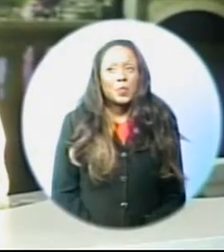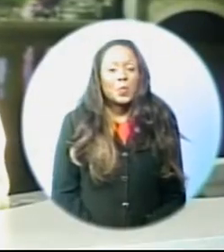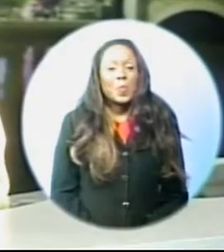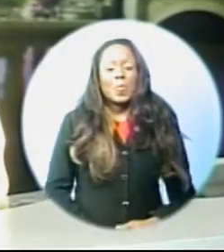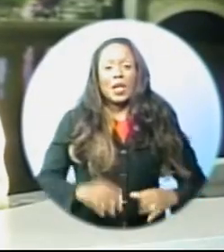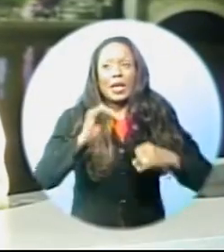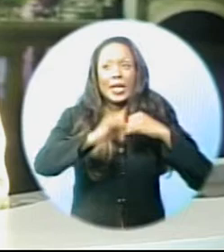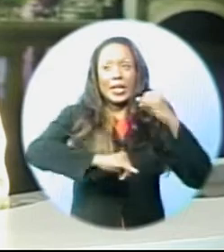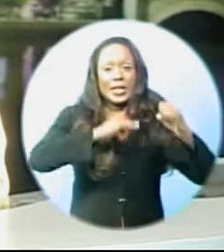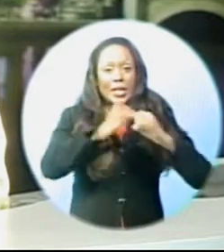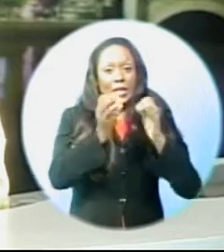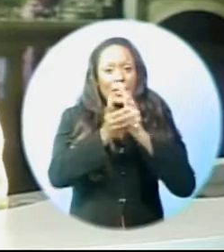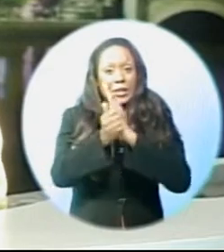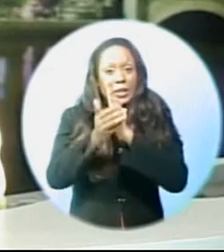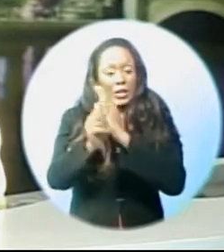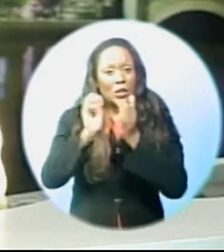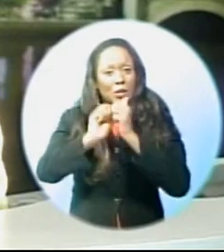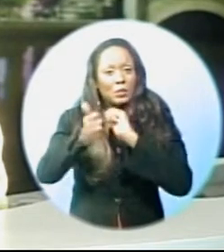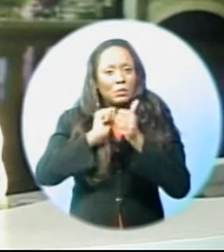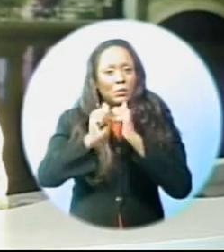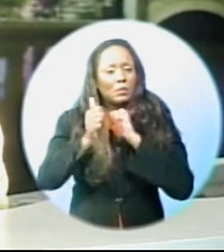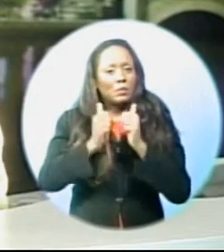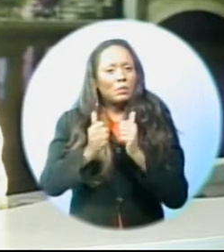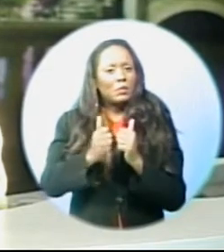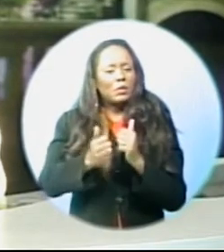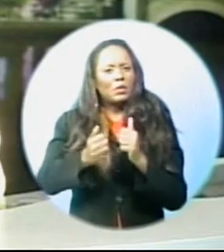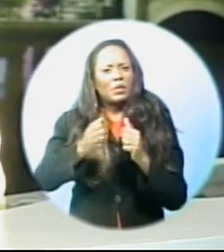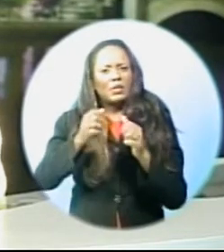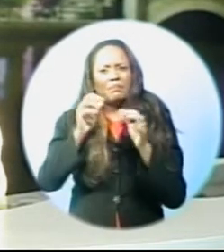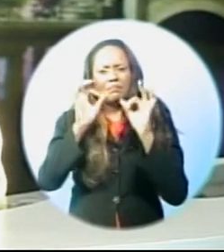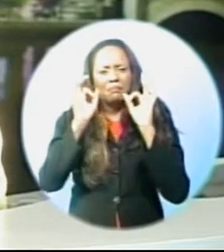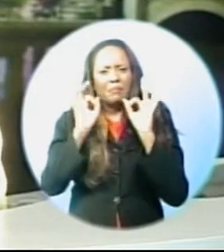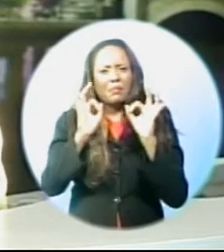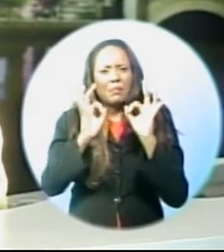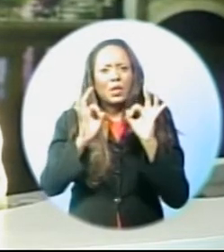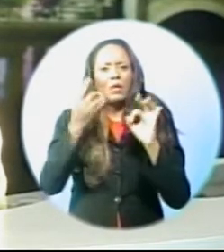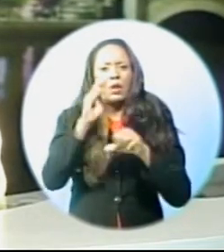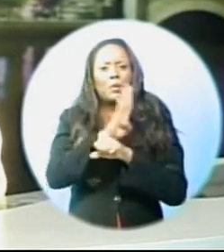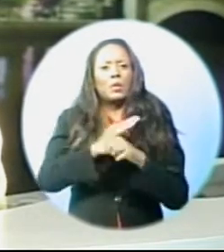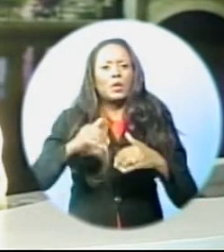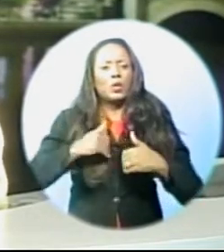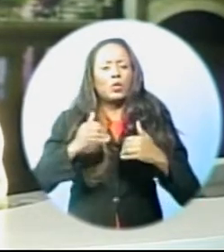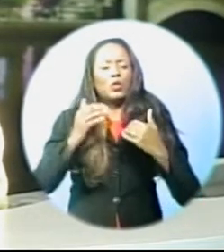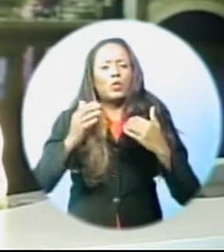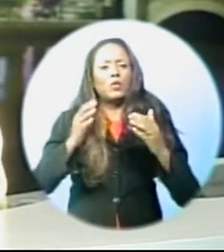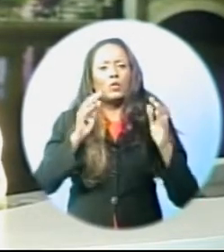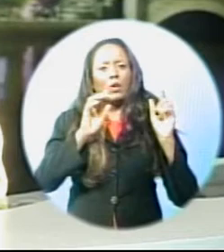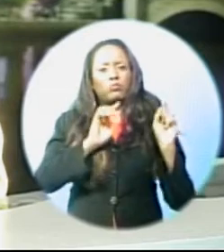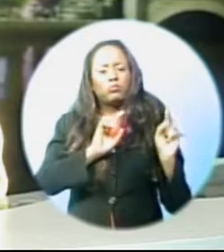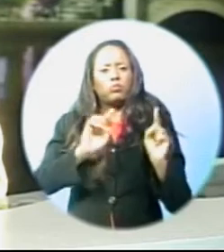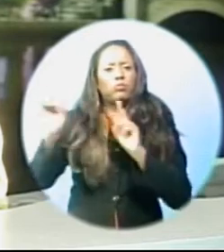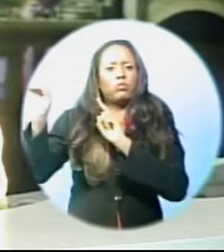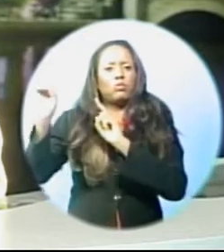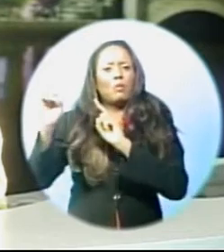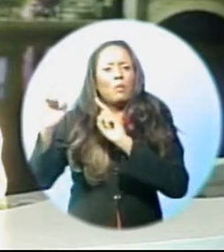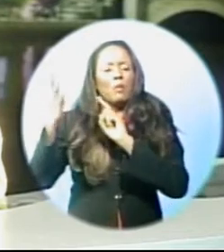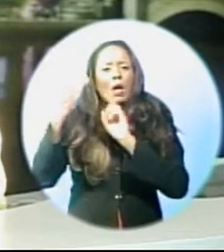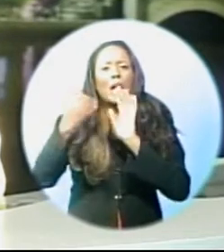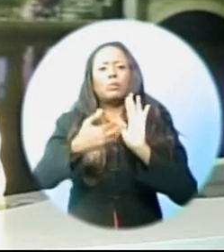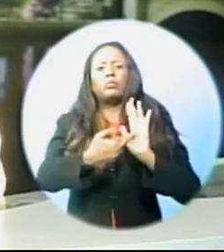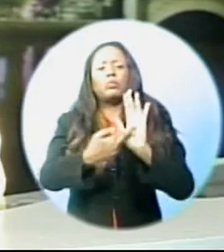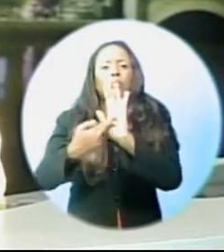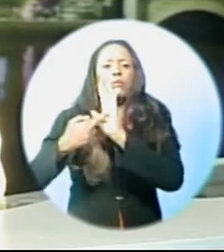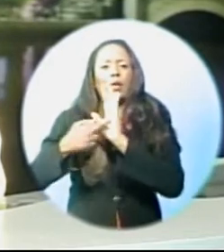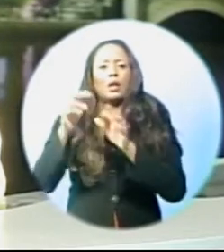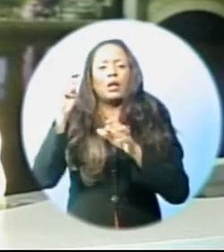An international skills competition may just be the tool to catapult Barbadian youth onto the global market. The Technical and